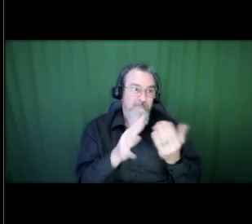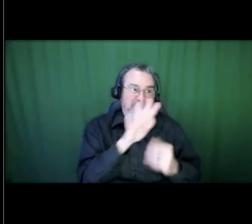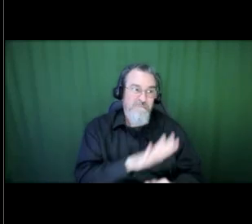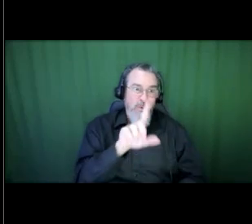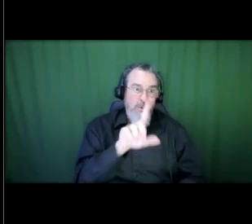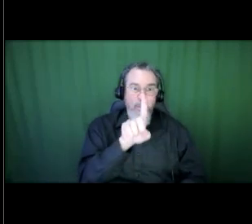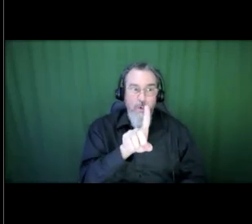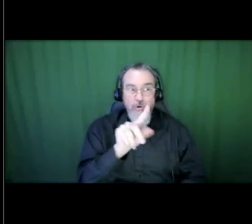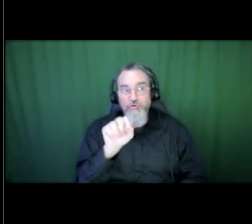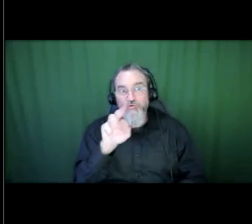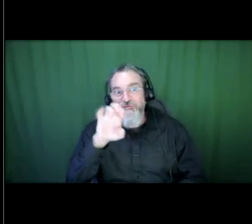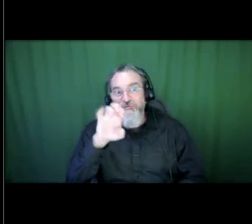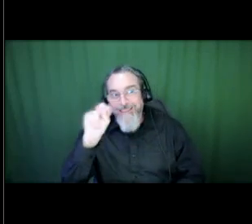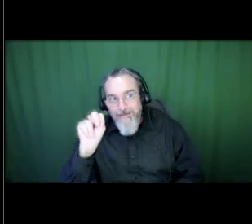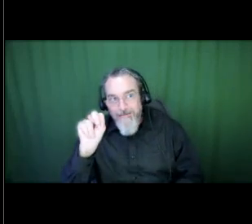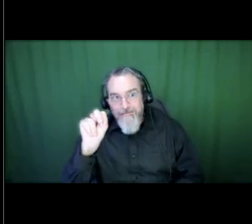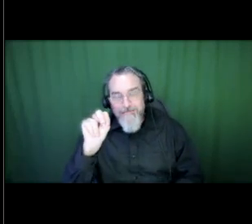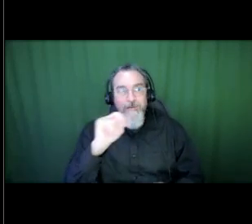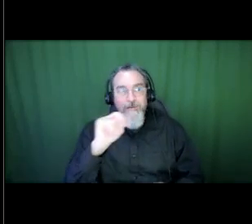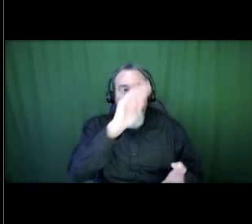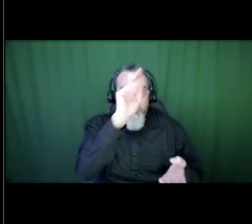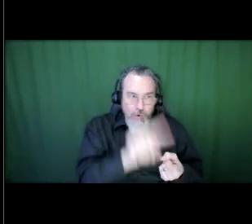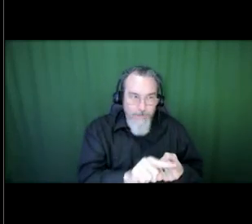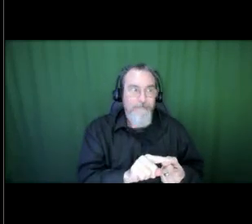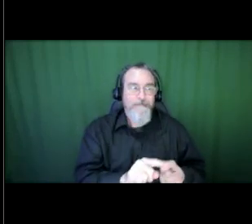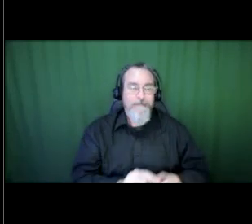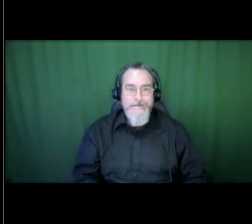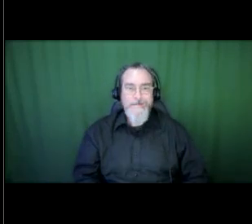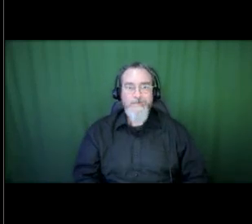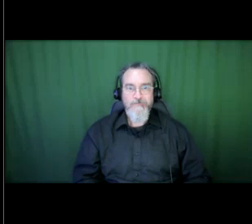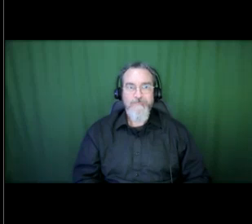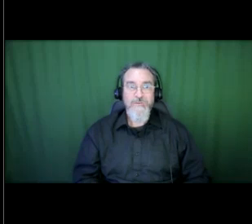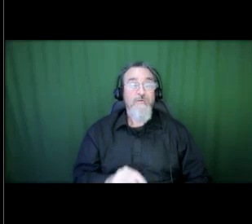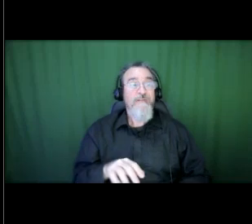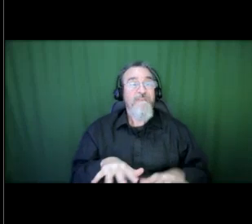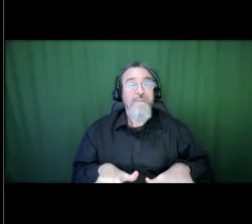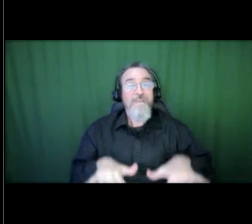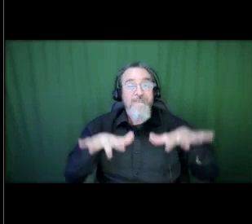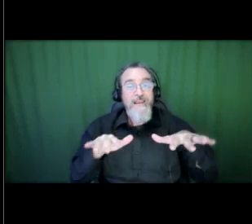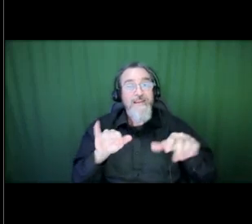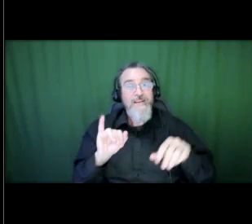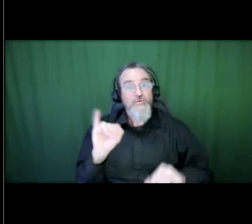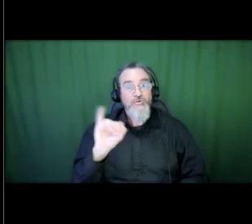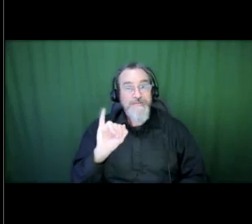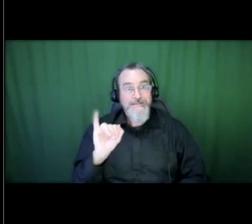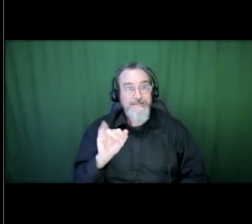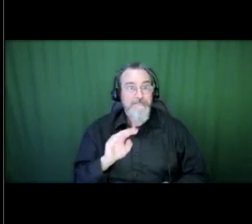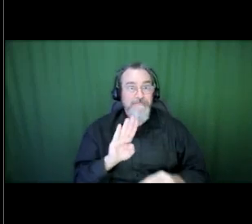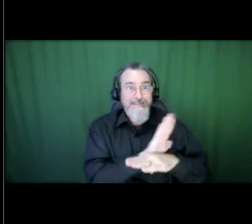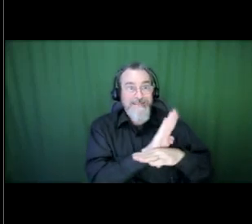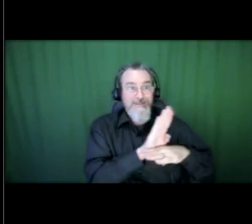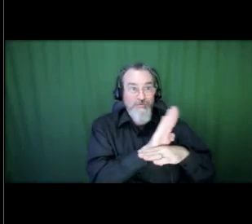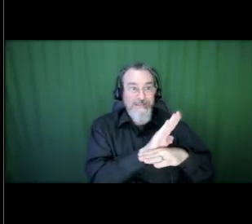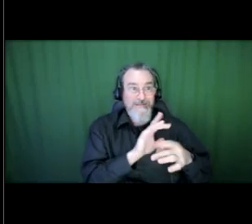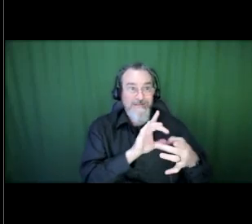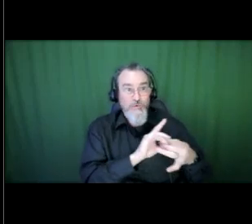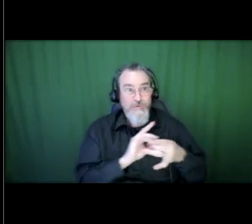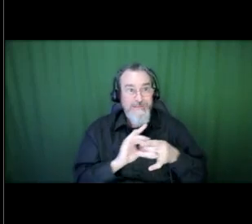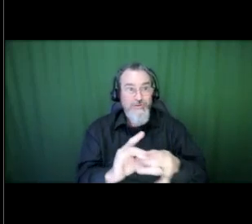stake. And basically, the Flood Insurance Industry Association is going to be able to support creating